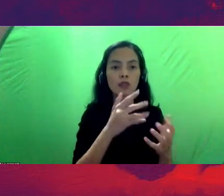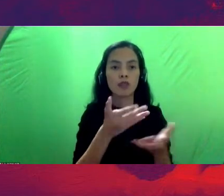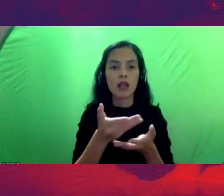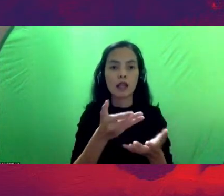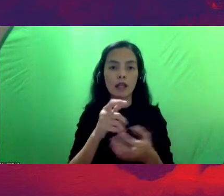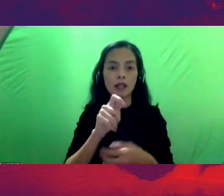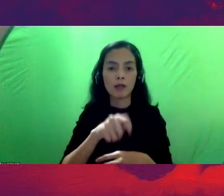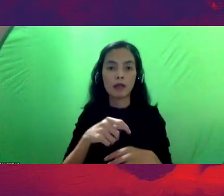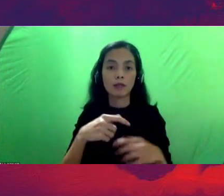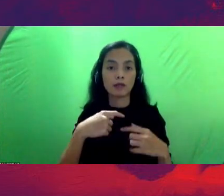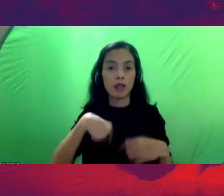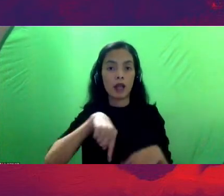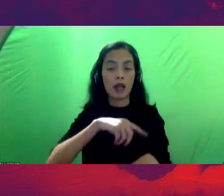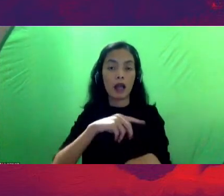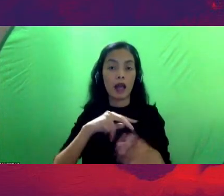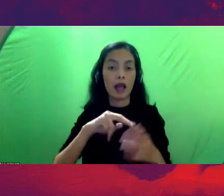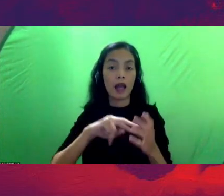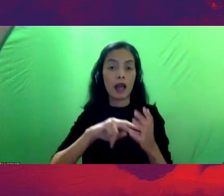call here is that